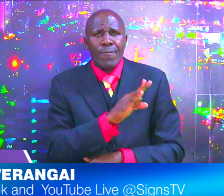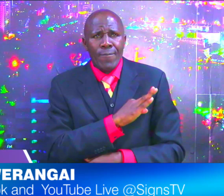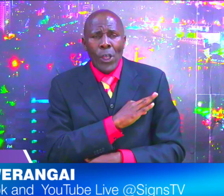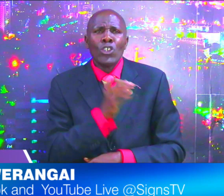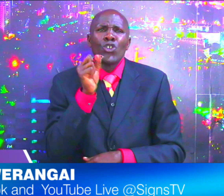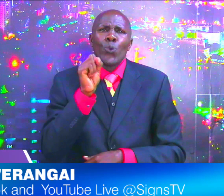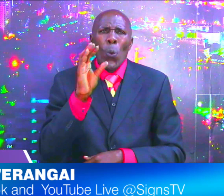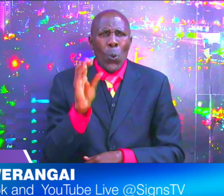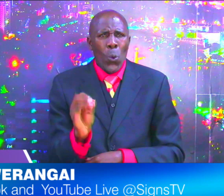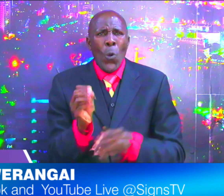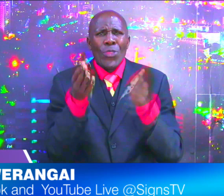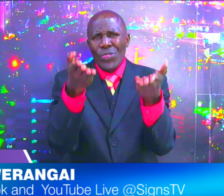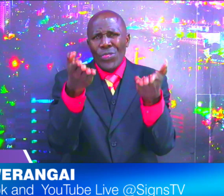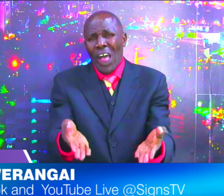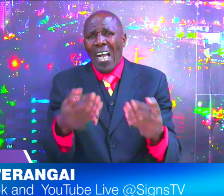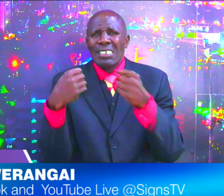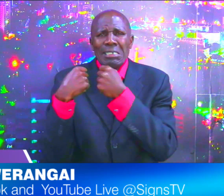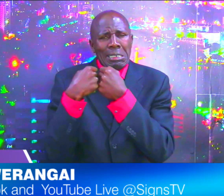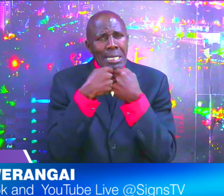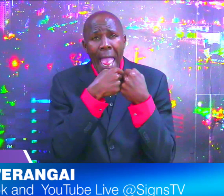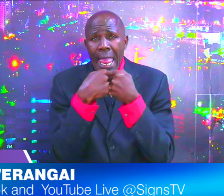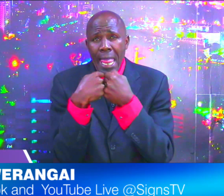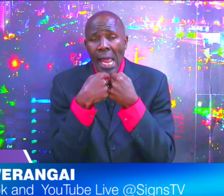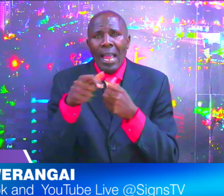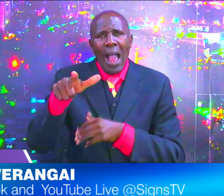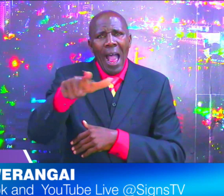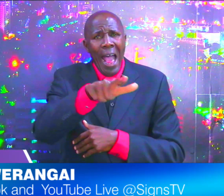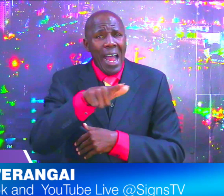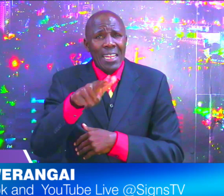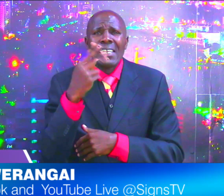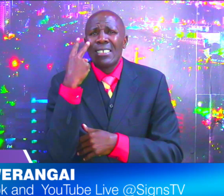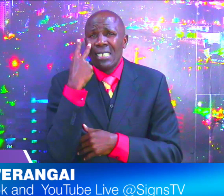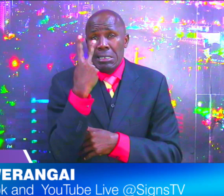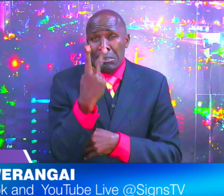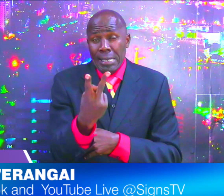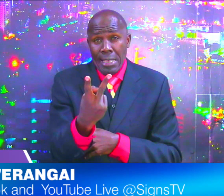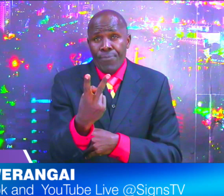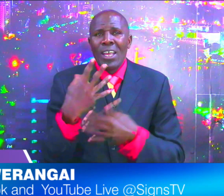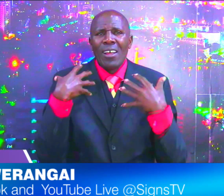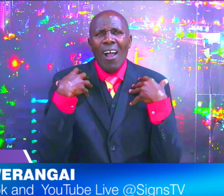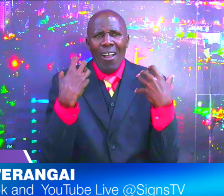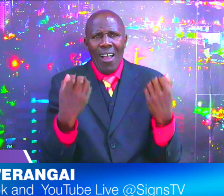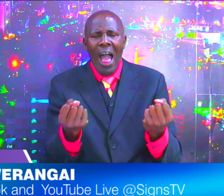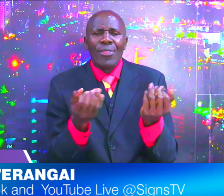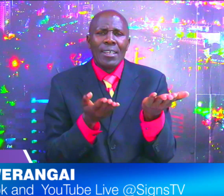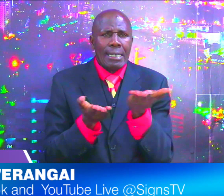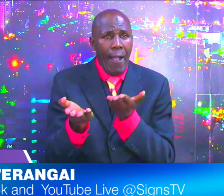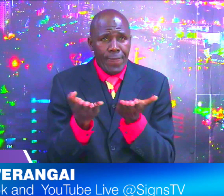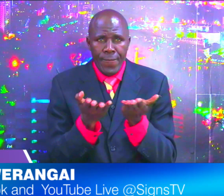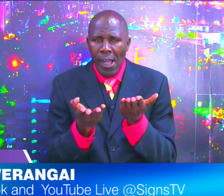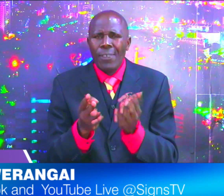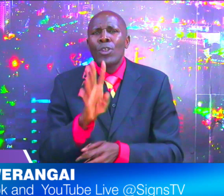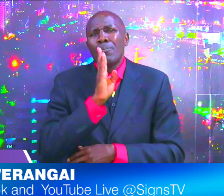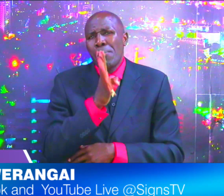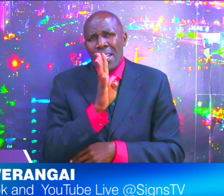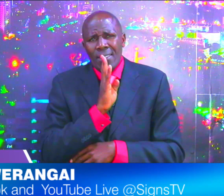equipments, and staffing, thus posing a challenge to locals seeking health services.